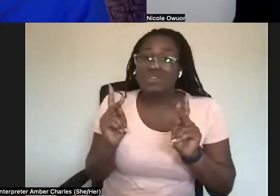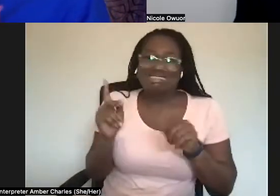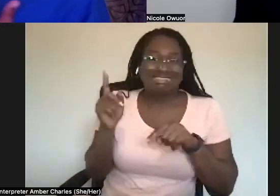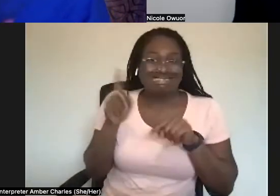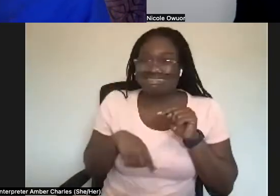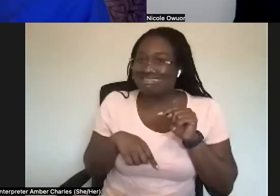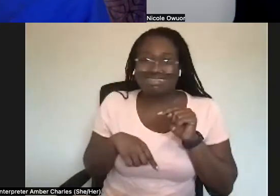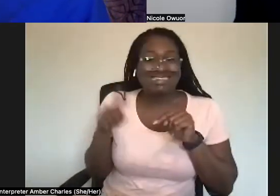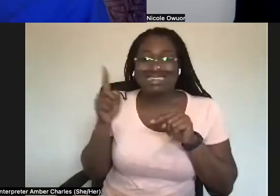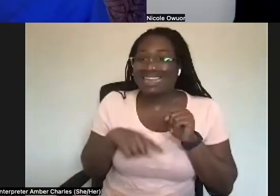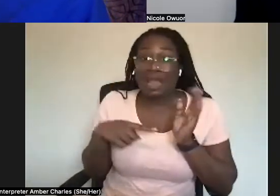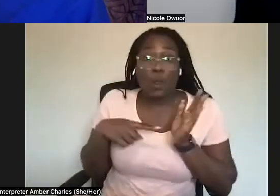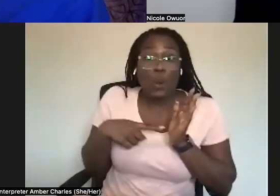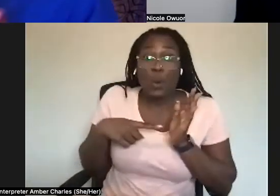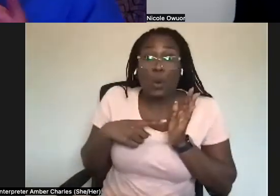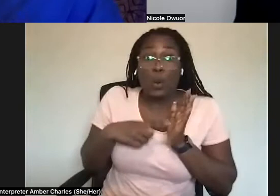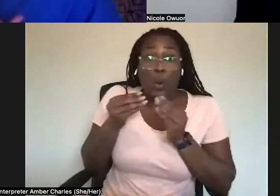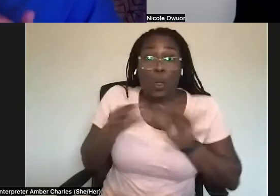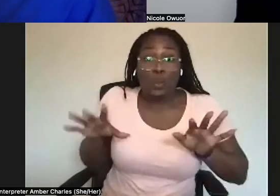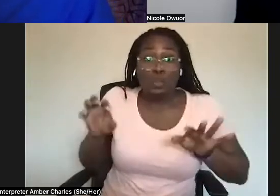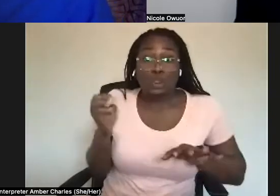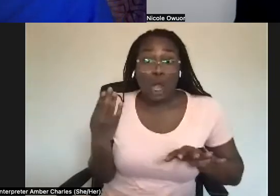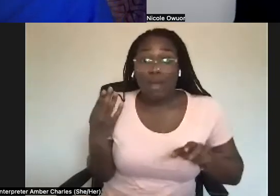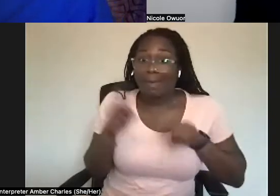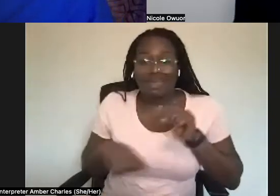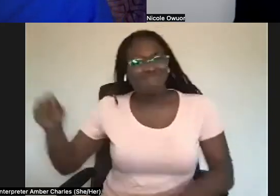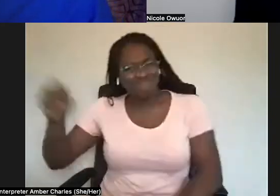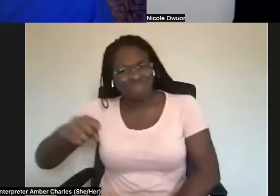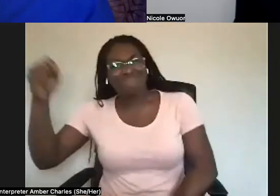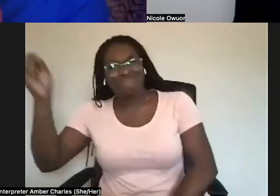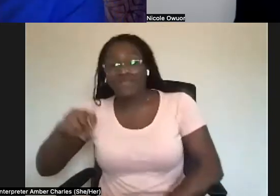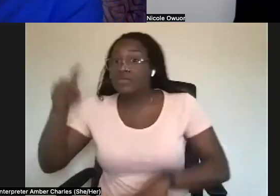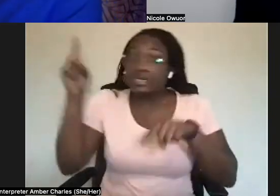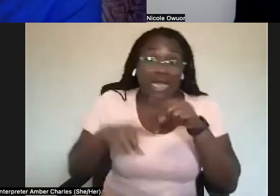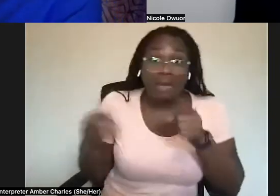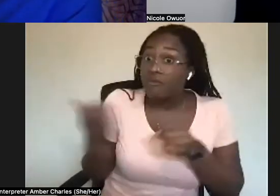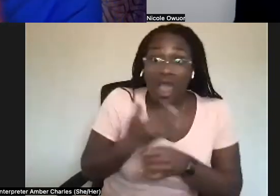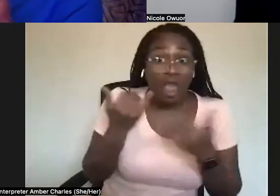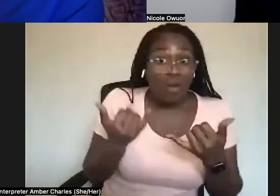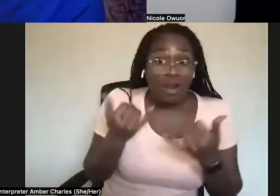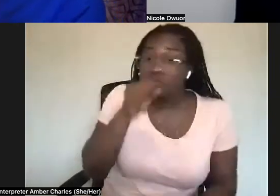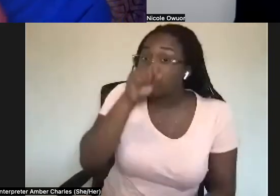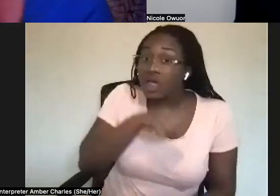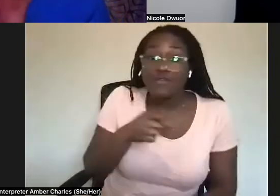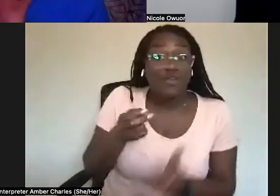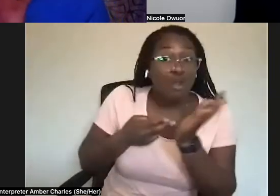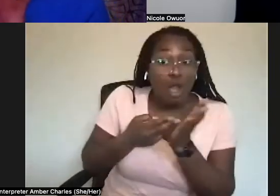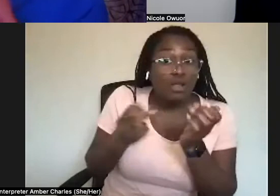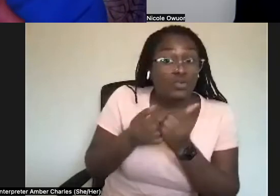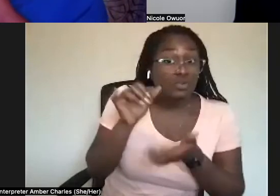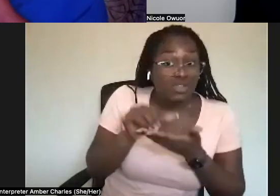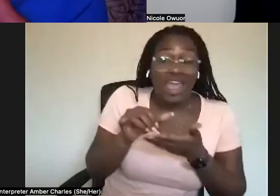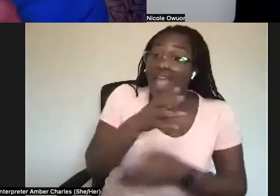cannot afford to lose their job, just cannot afford to be fired right now. And I love that you were honest with those people and yourself,